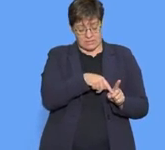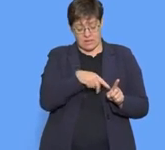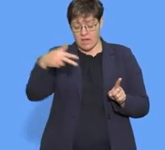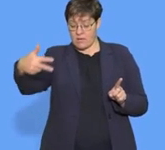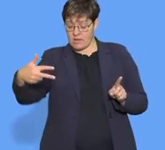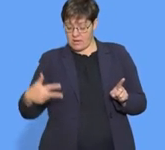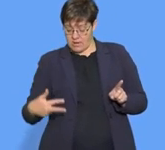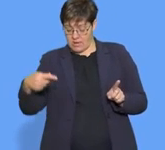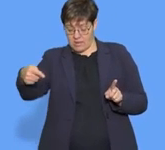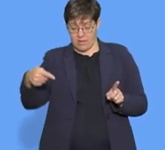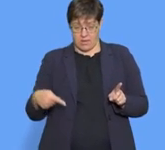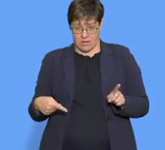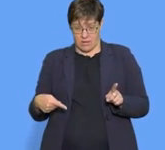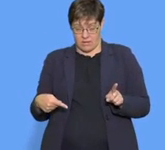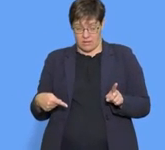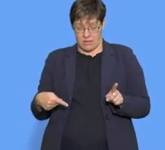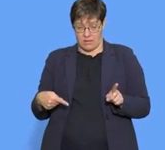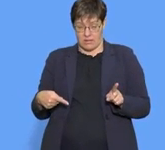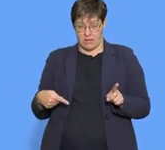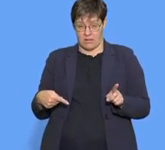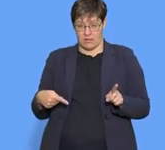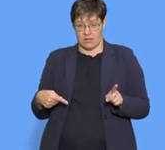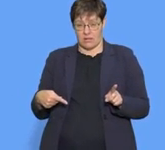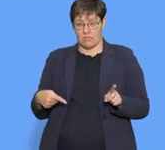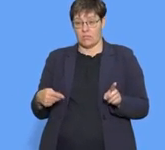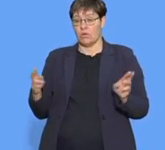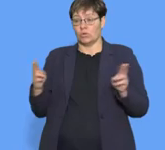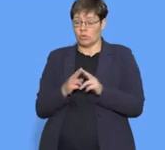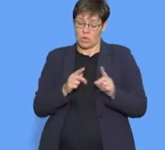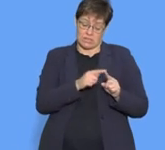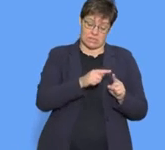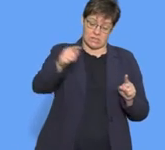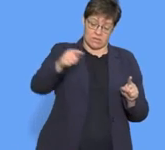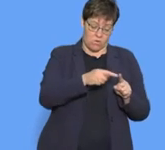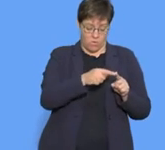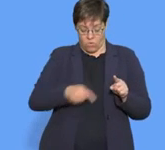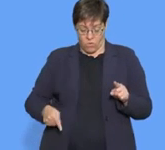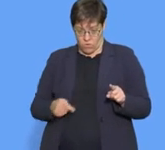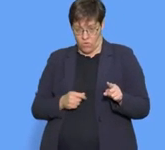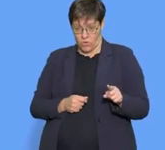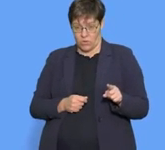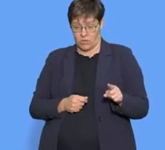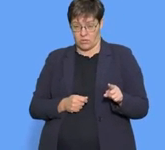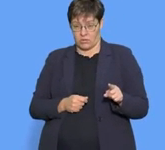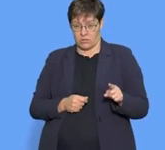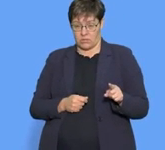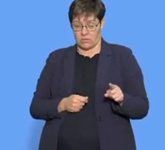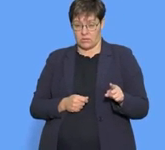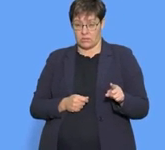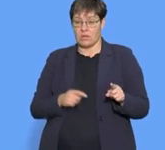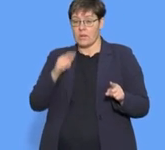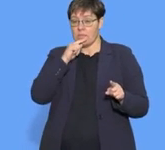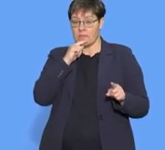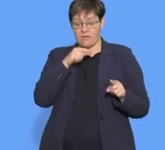And when we discuss the term shortest distance, we're talking about the